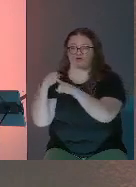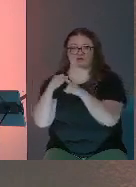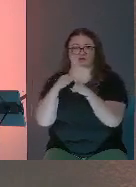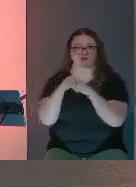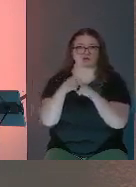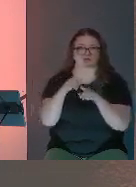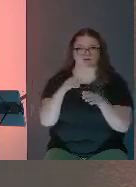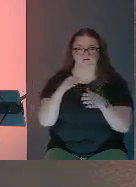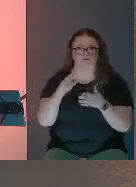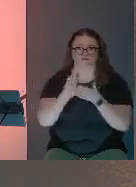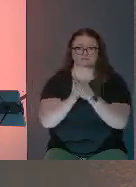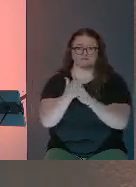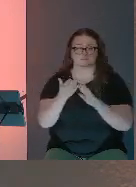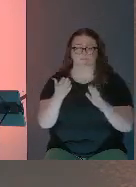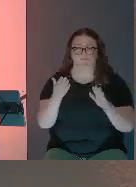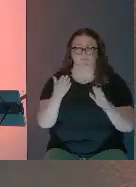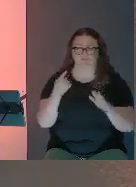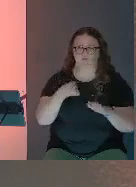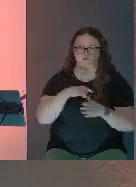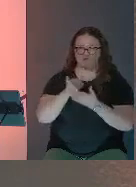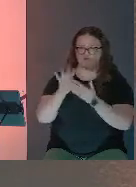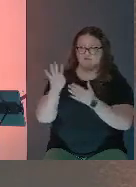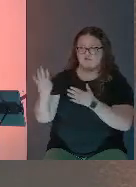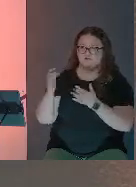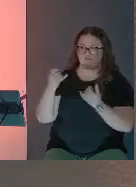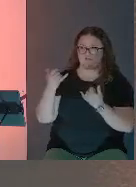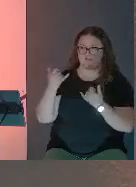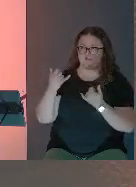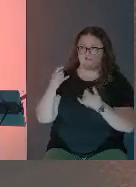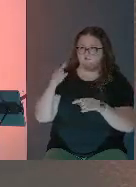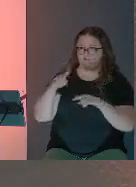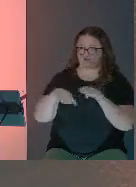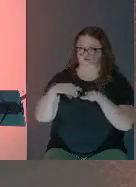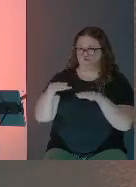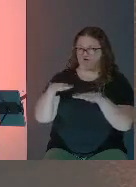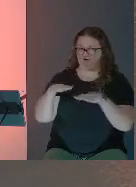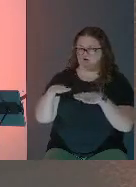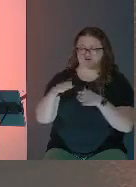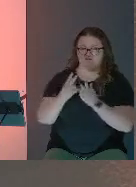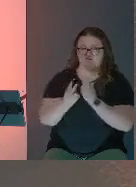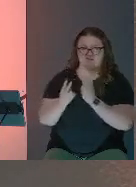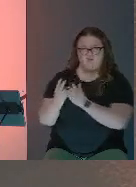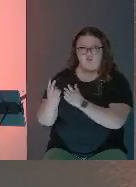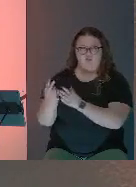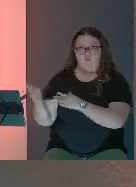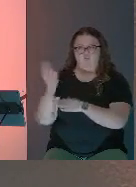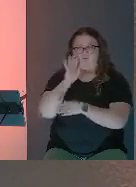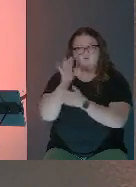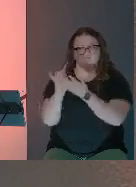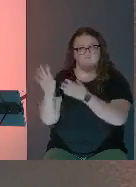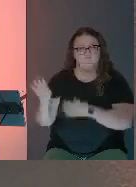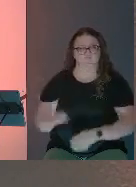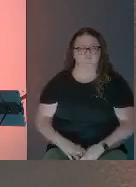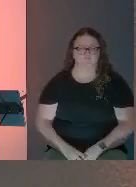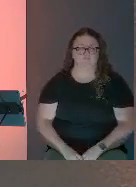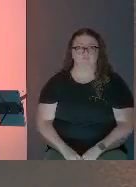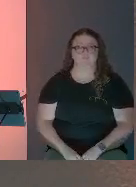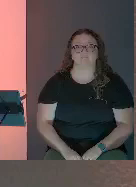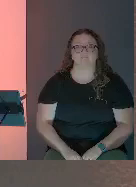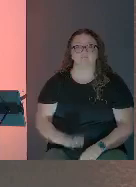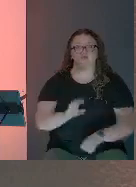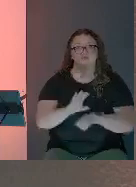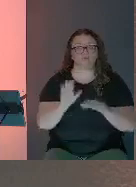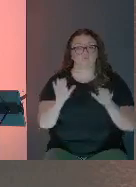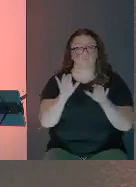falls? That's what churches do today, don't they? No, you know what we're going to do? We're going to pick him up, and we're